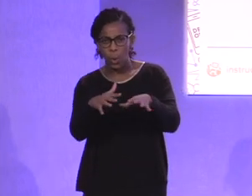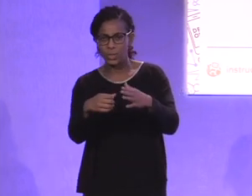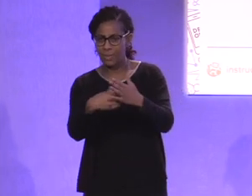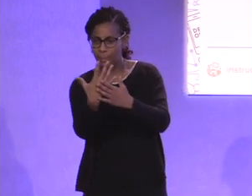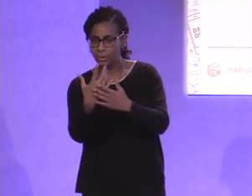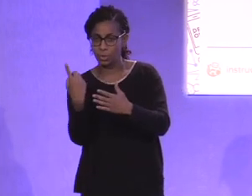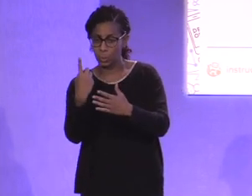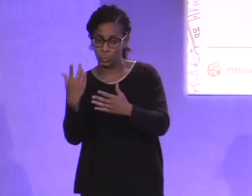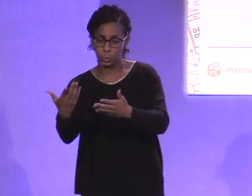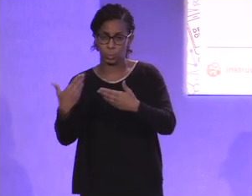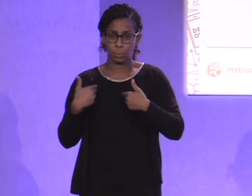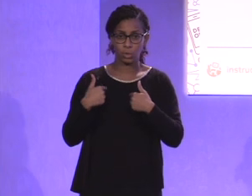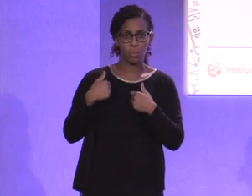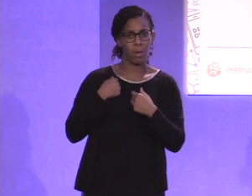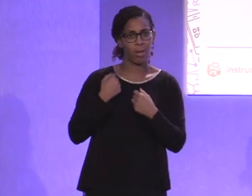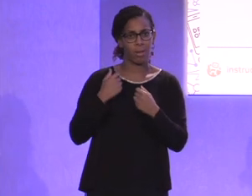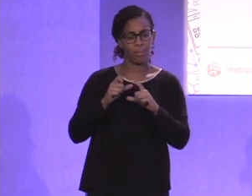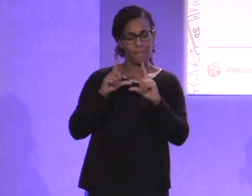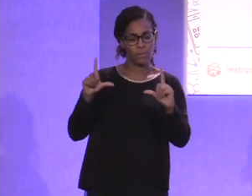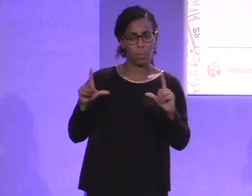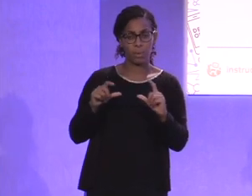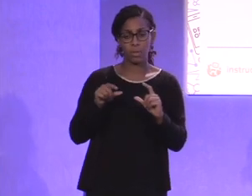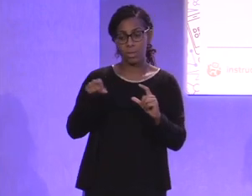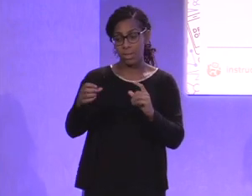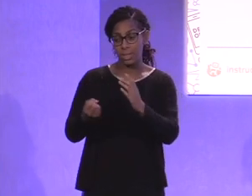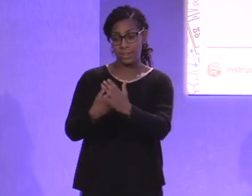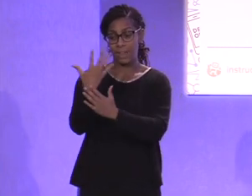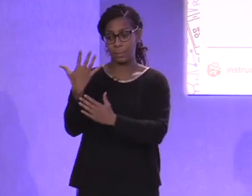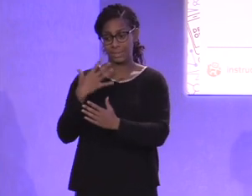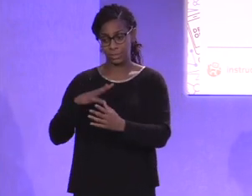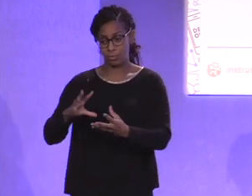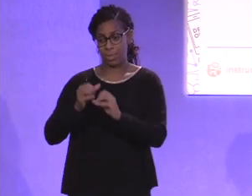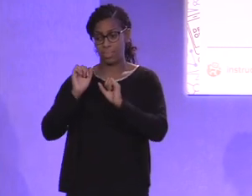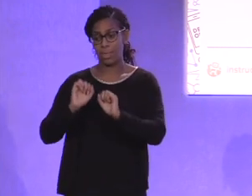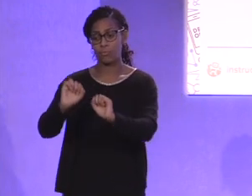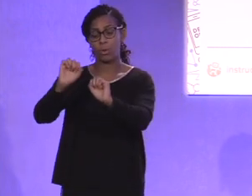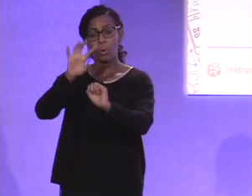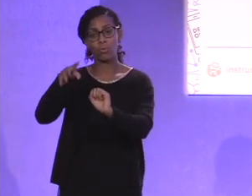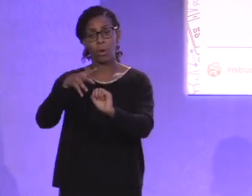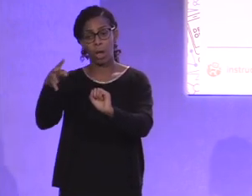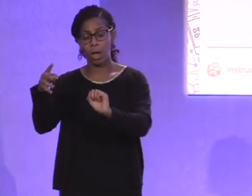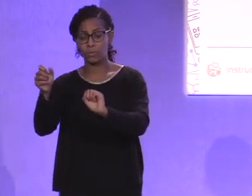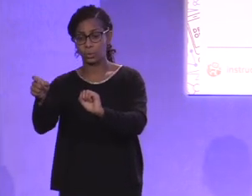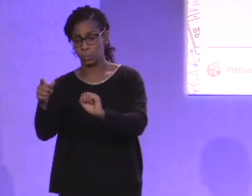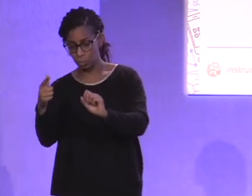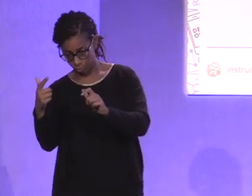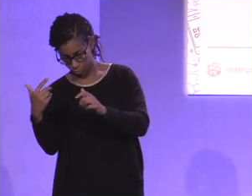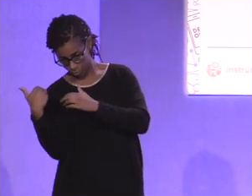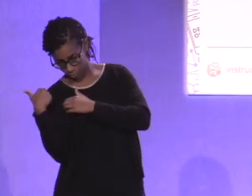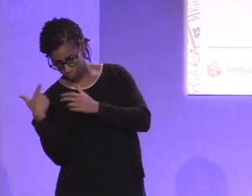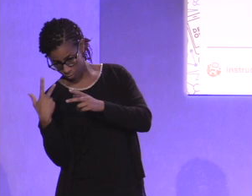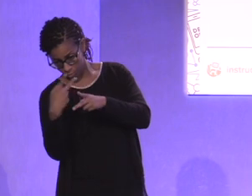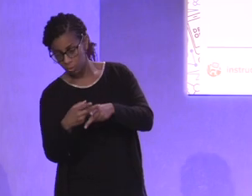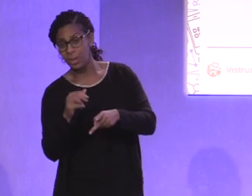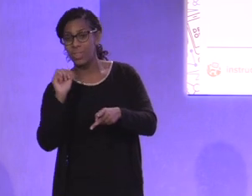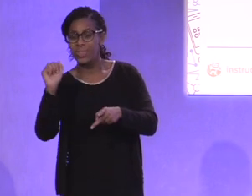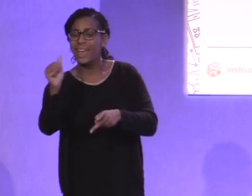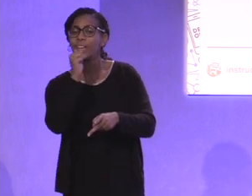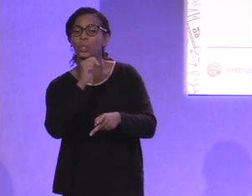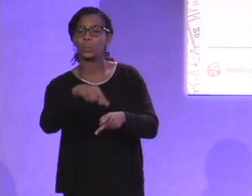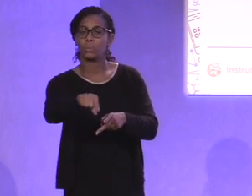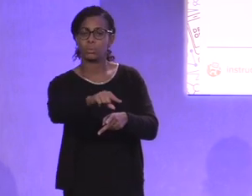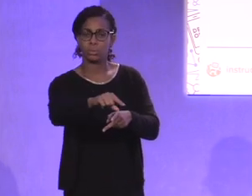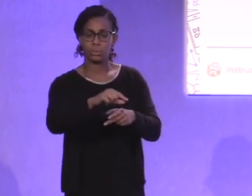my platform. Those developers need to create their own graphs to take care of the users of their software that they're creating.